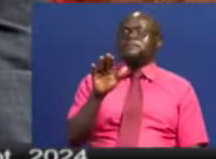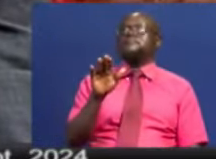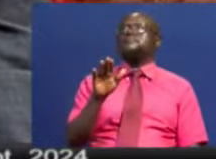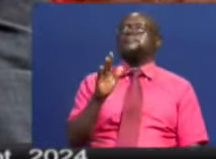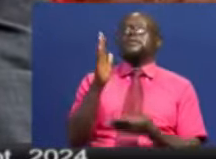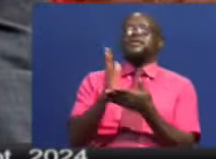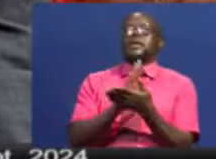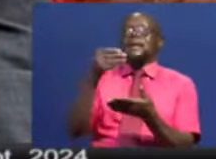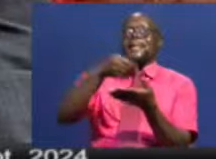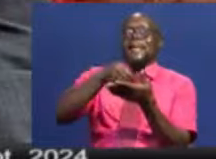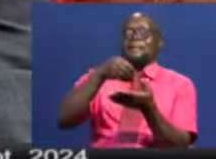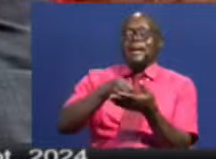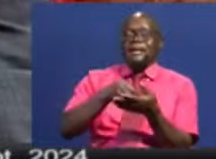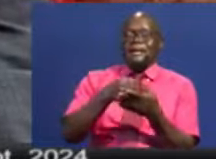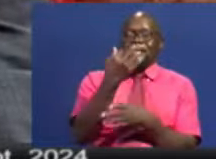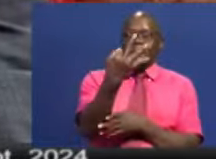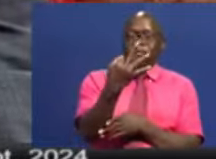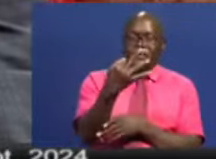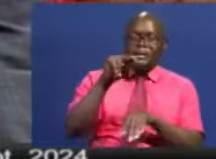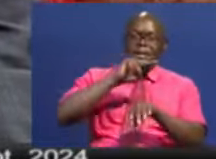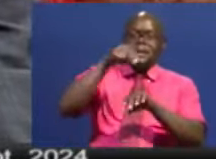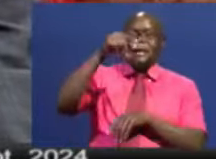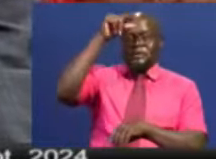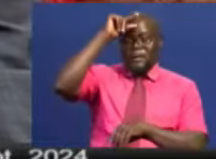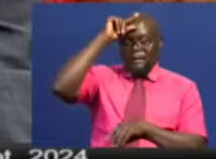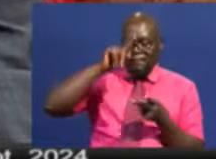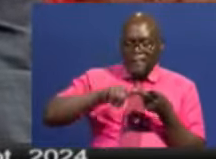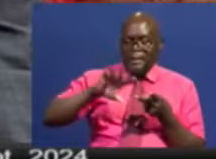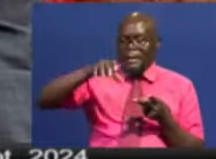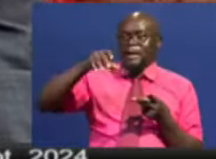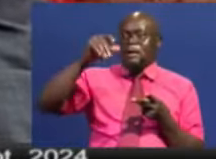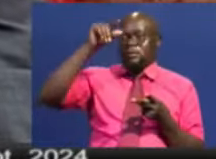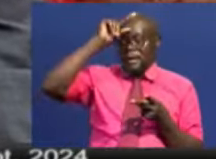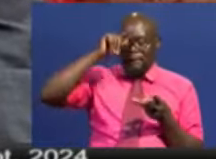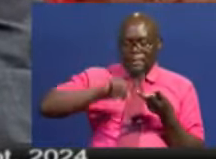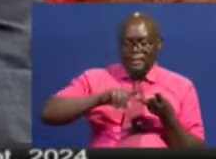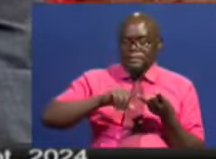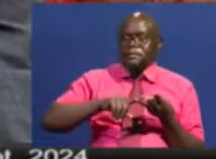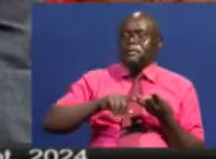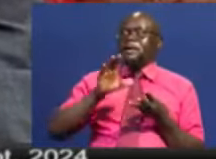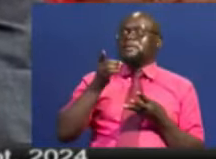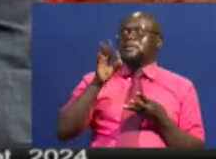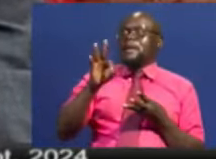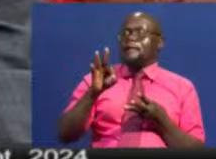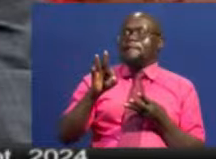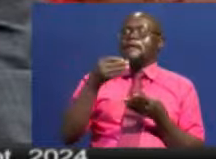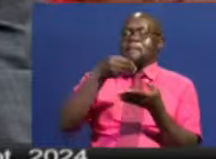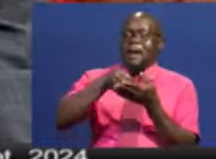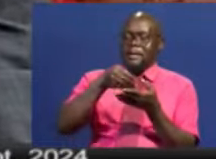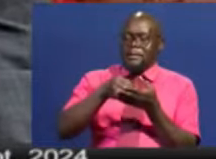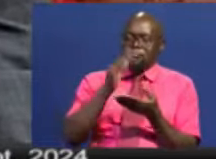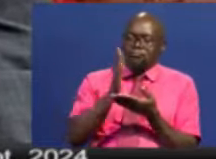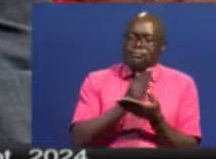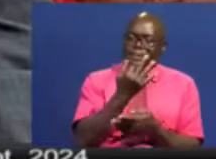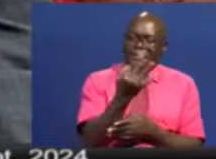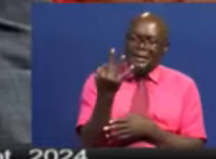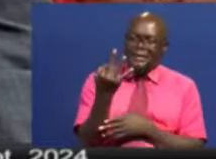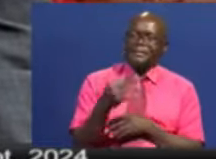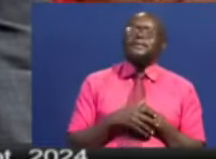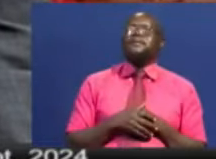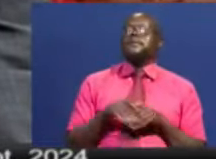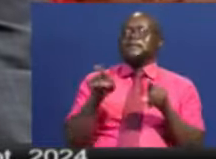the revenue into three: national government revenue, county government revenue, and the CDF, Mr. Speaker.